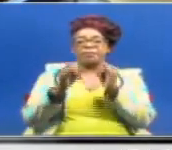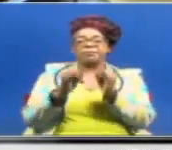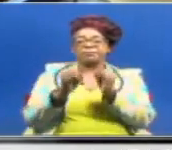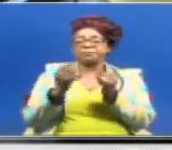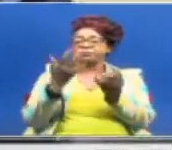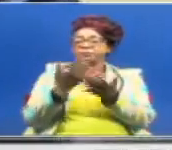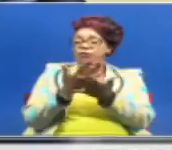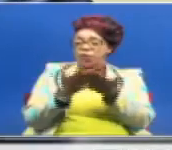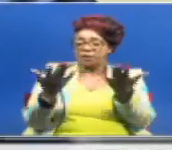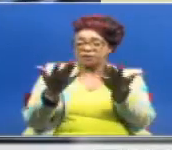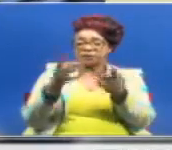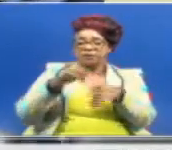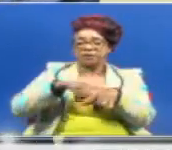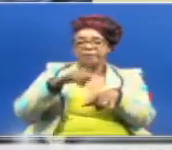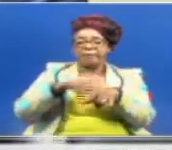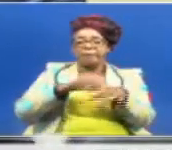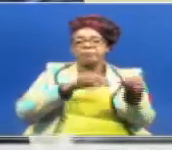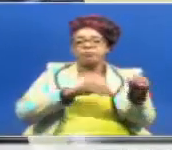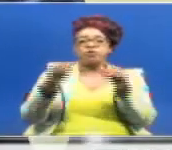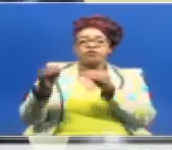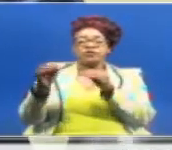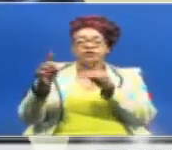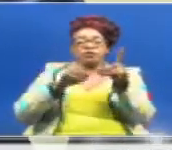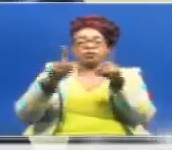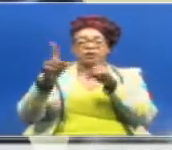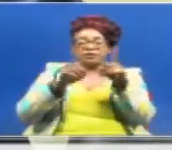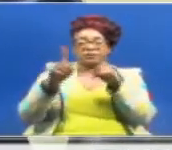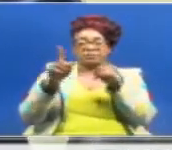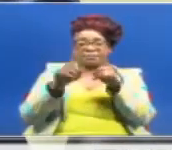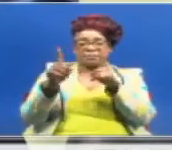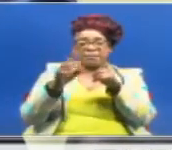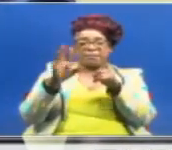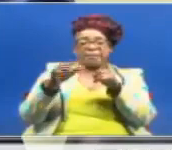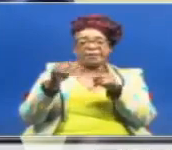being reassigned to the Tourism Ministry by President William Ruto.